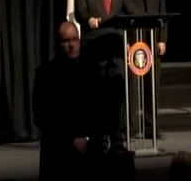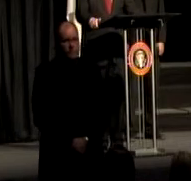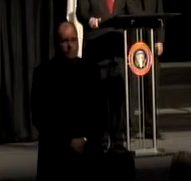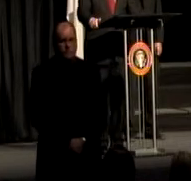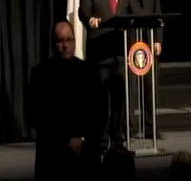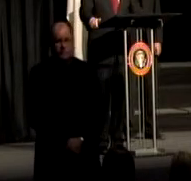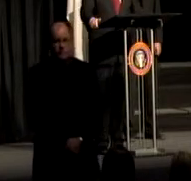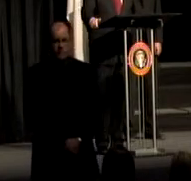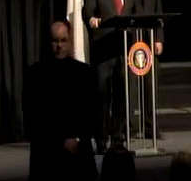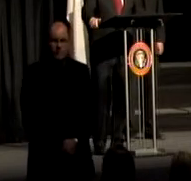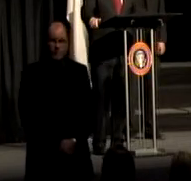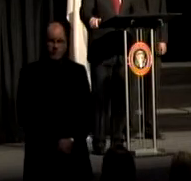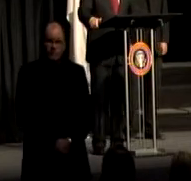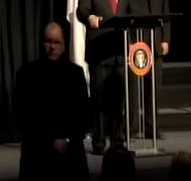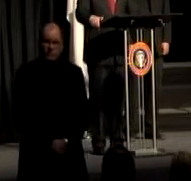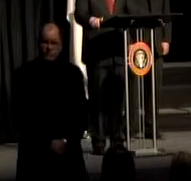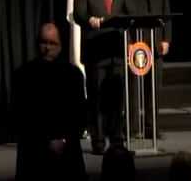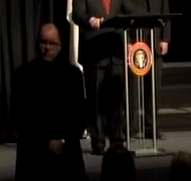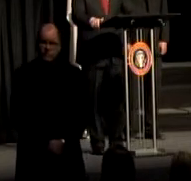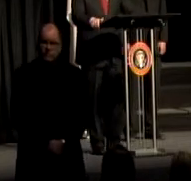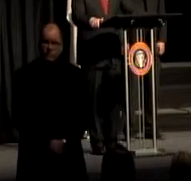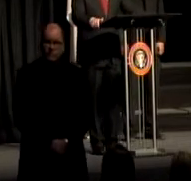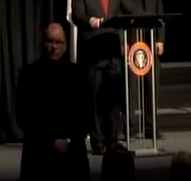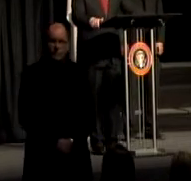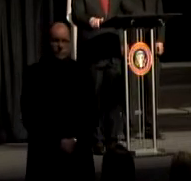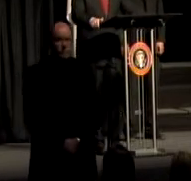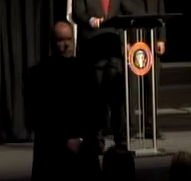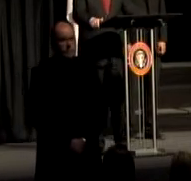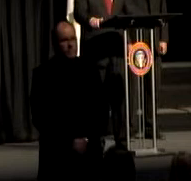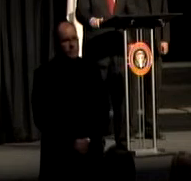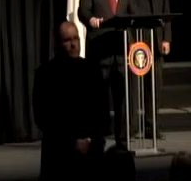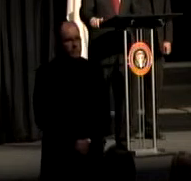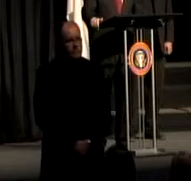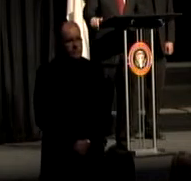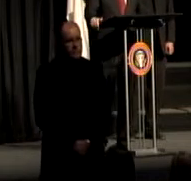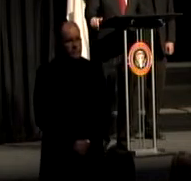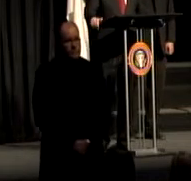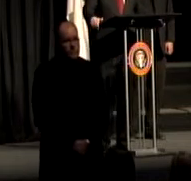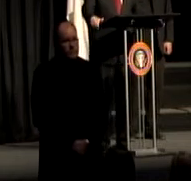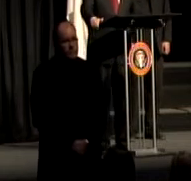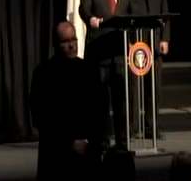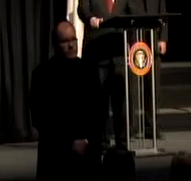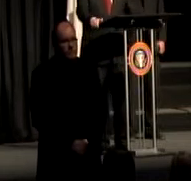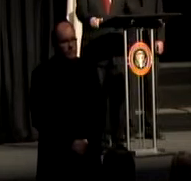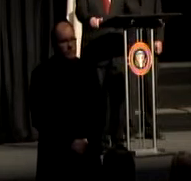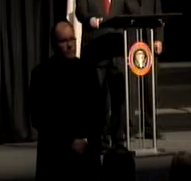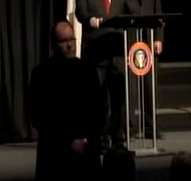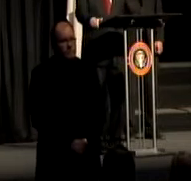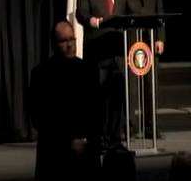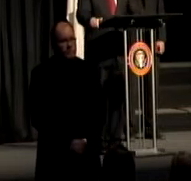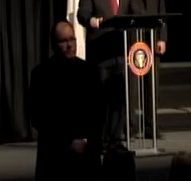and there's some times that I can just say Lord thanks I'm just going to be honest I like what I have